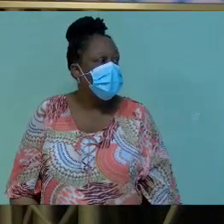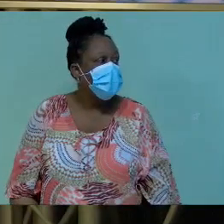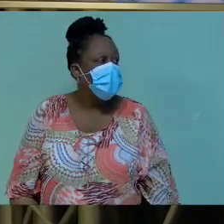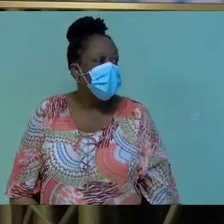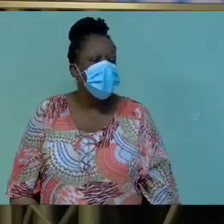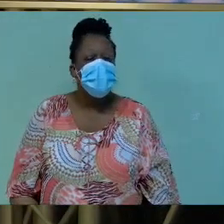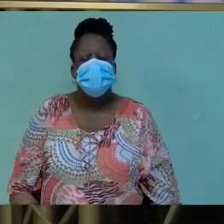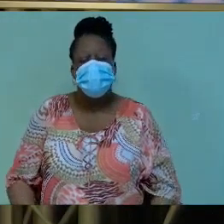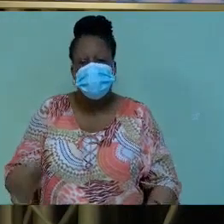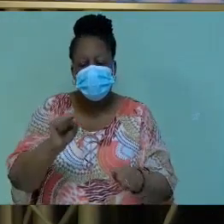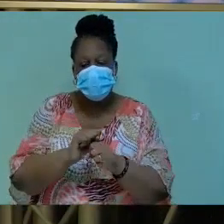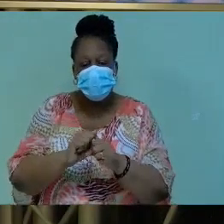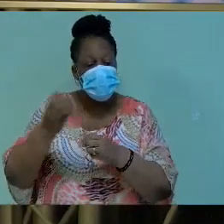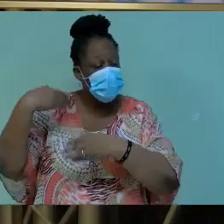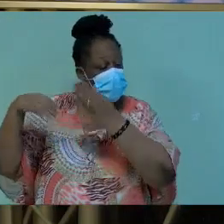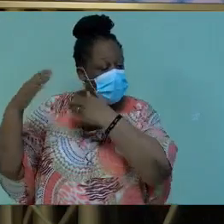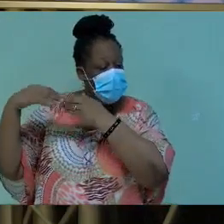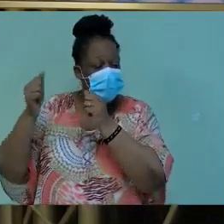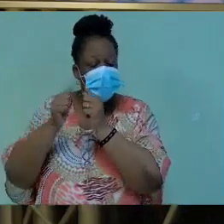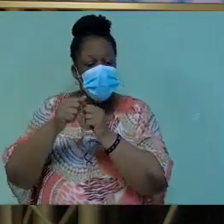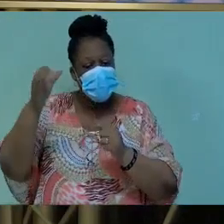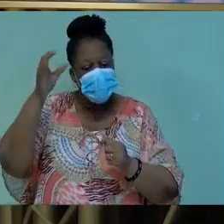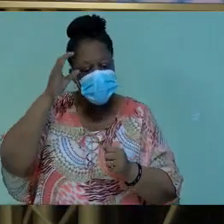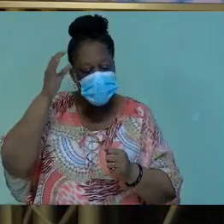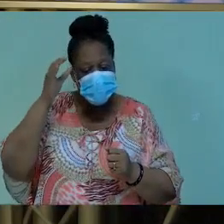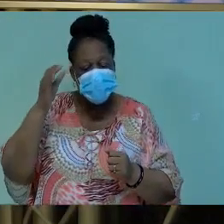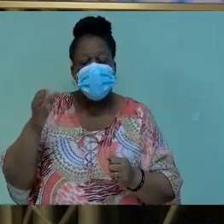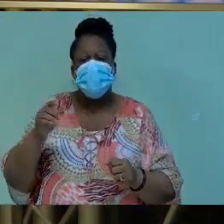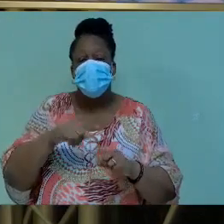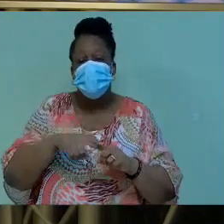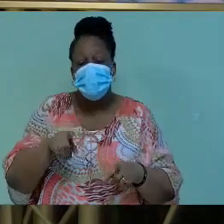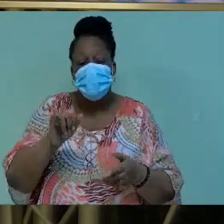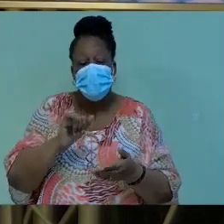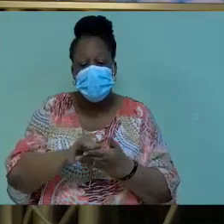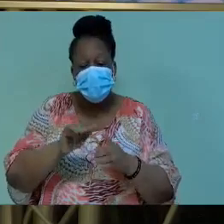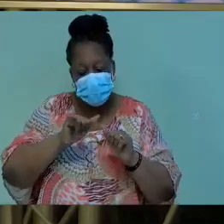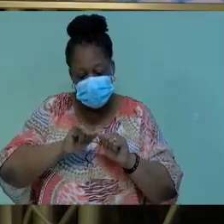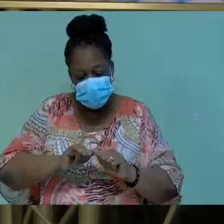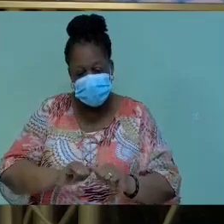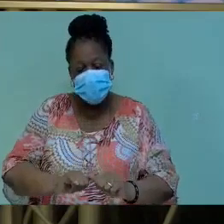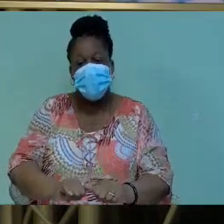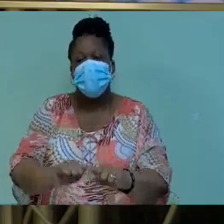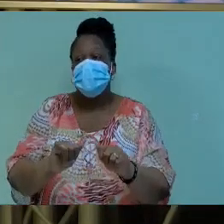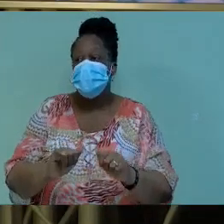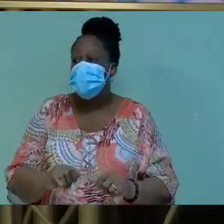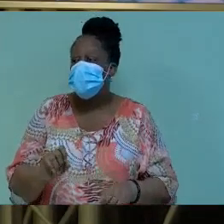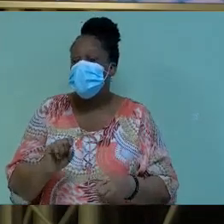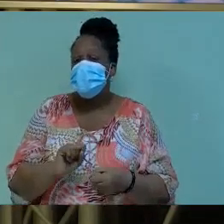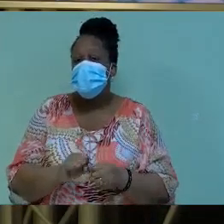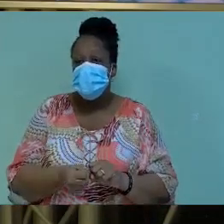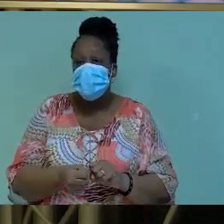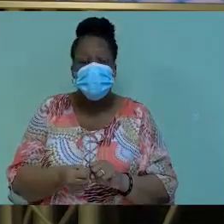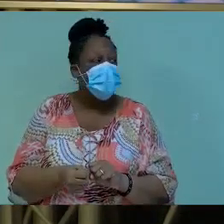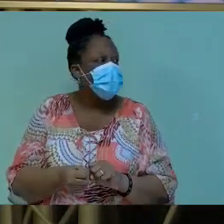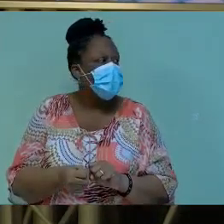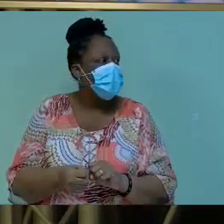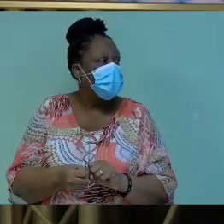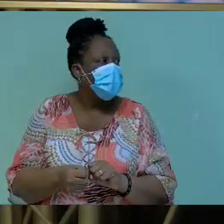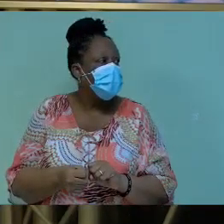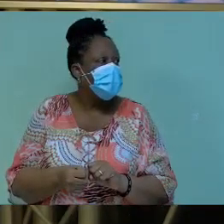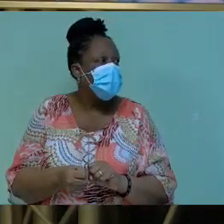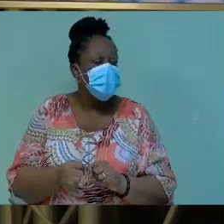and Taiwan. However, that project is ongoing, and we will continue into another phase. Thank